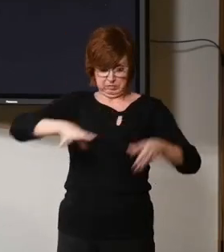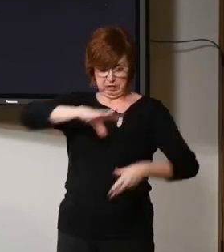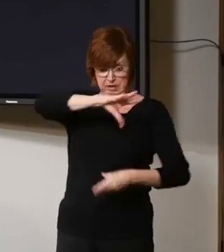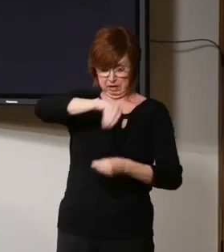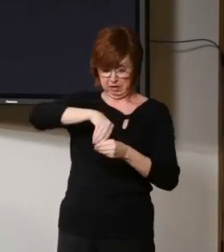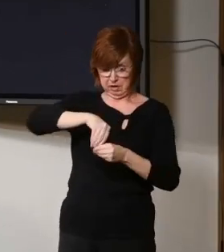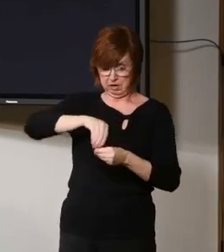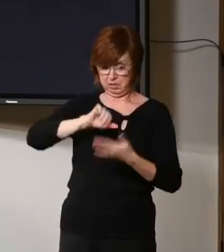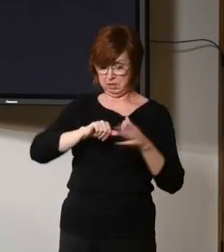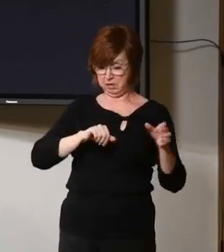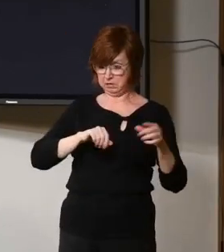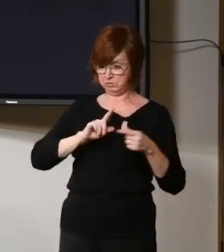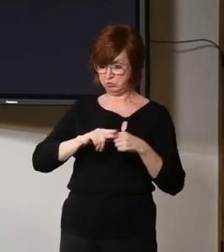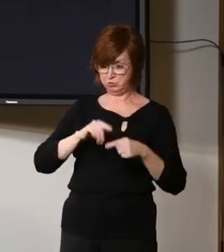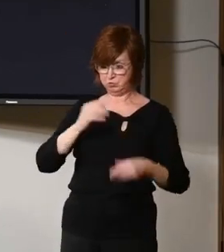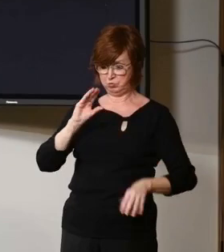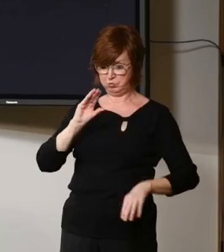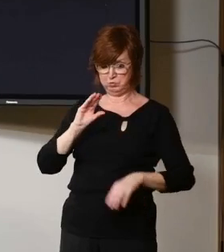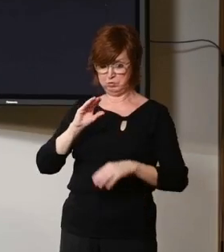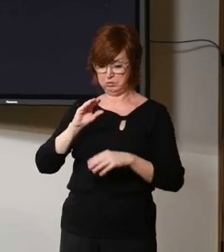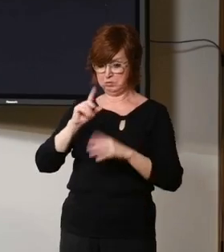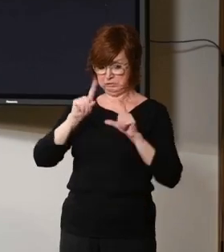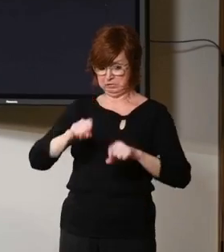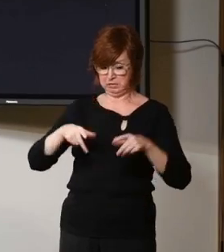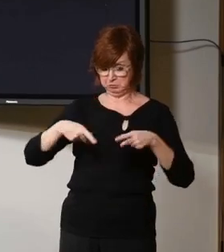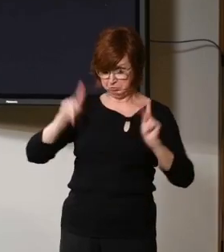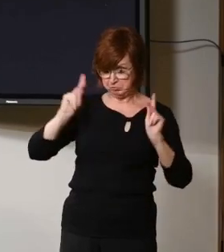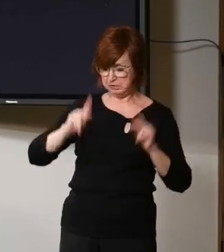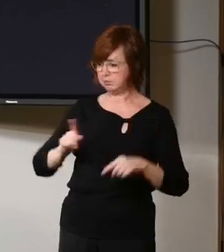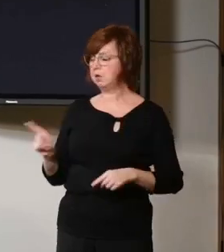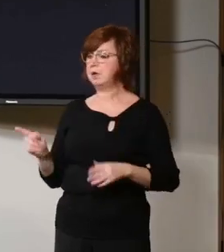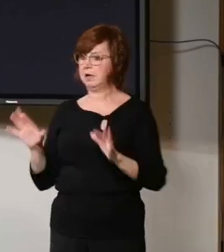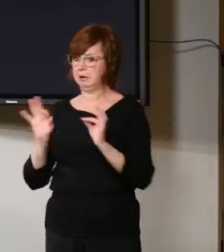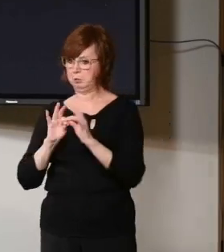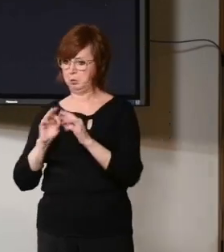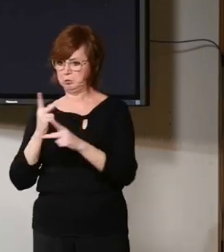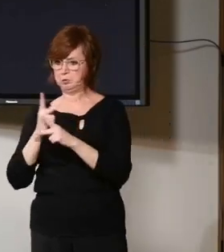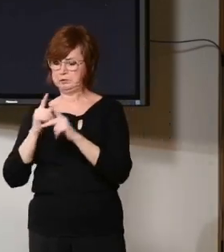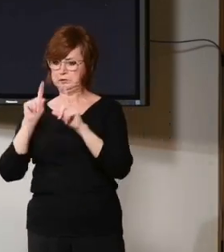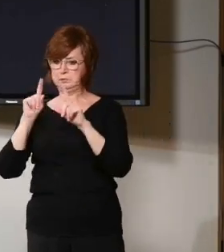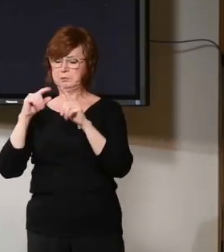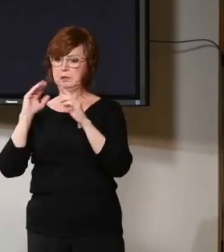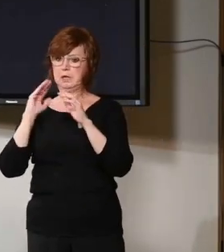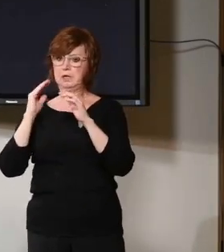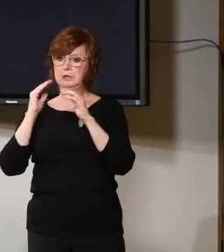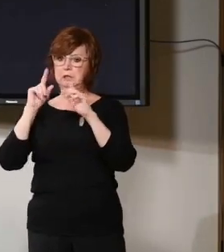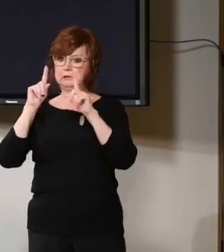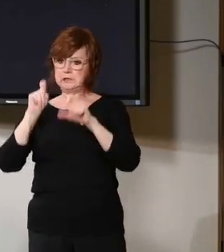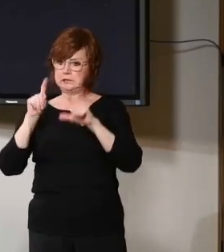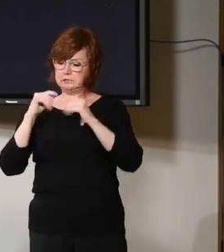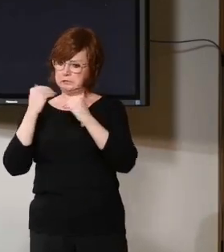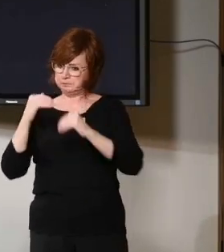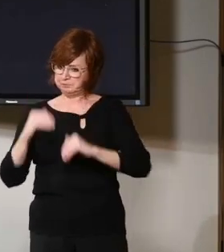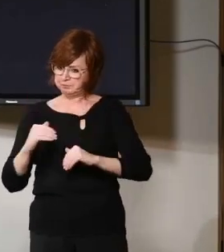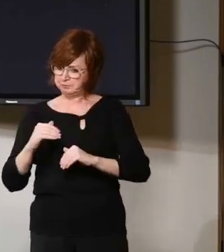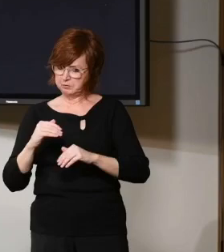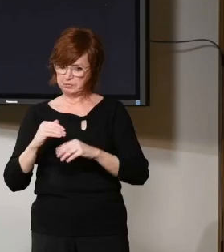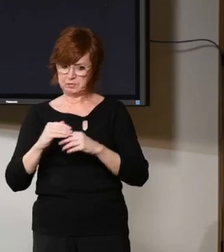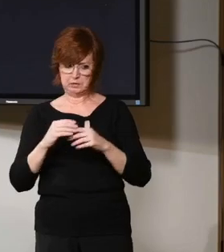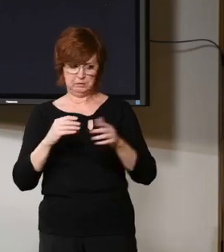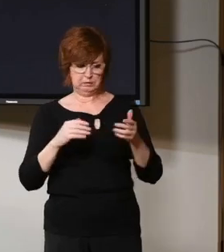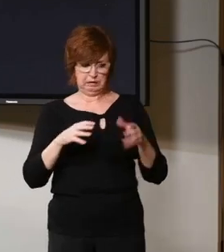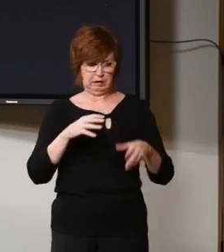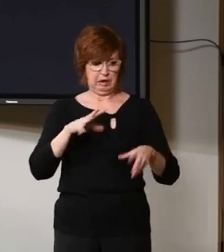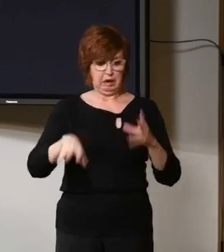for people who require testing. So we have on our website information for the public around testing, and also we have